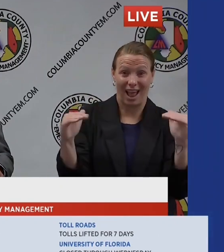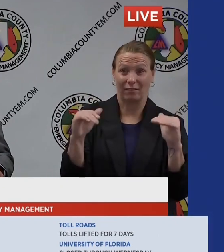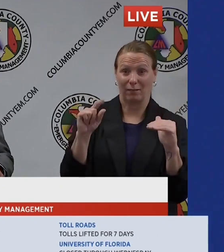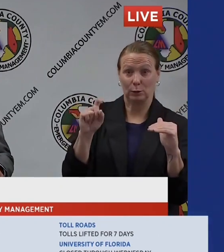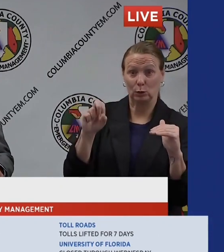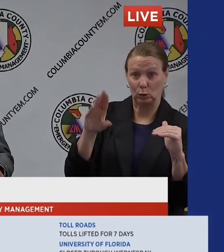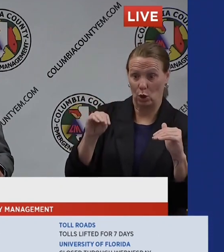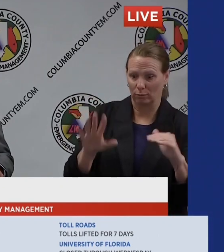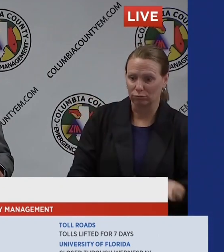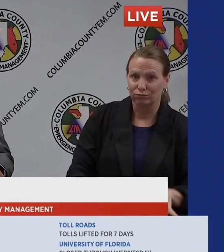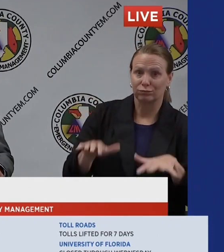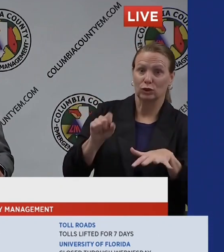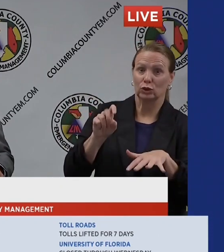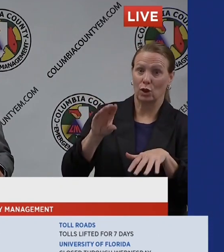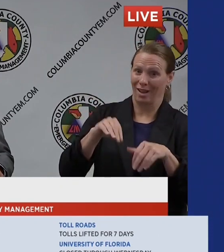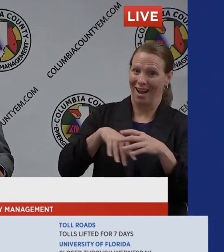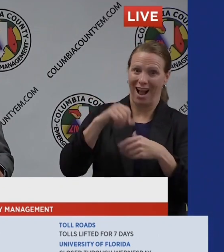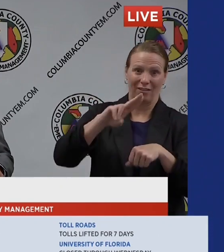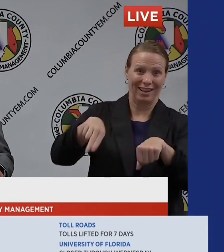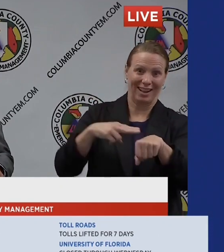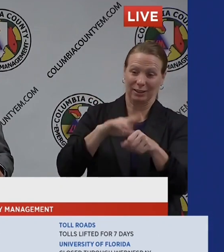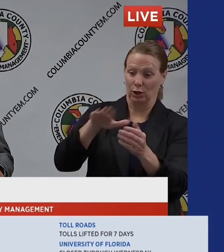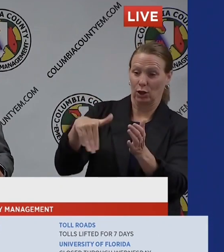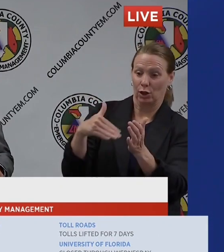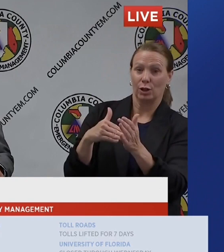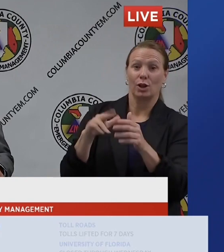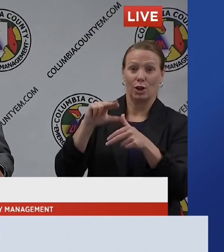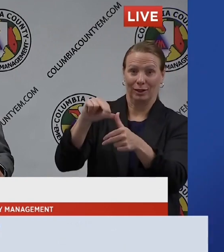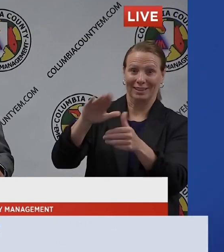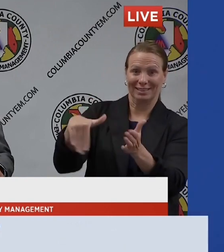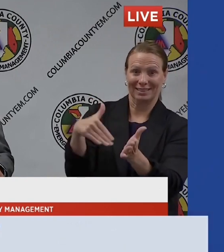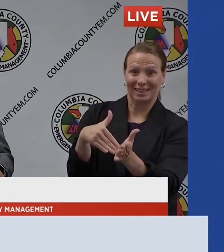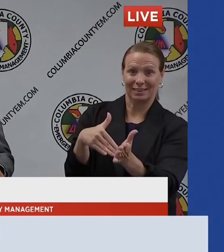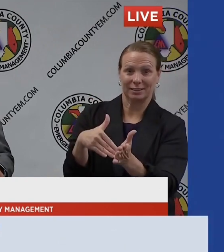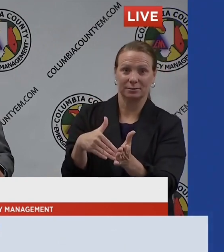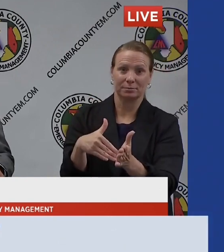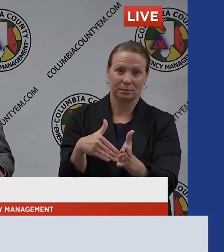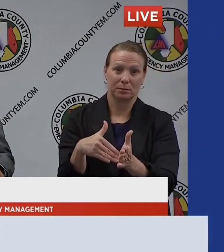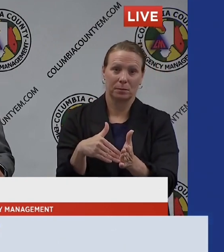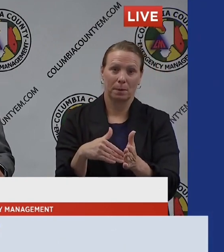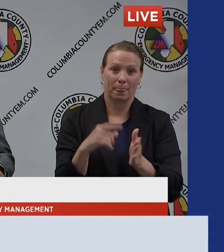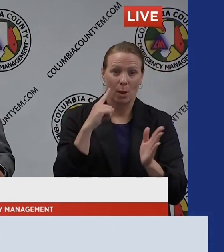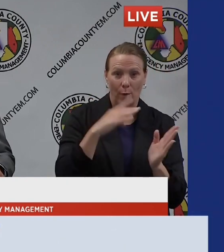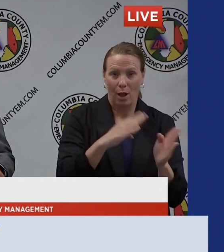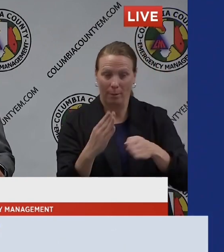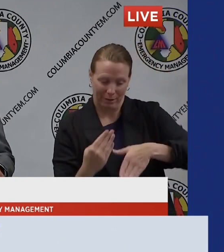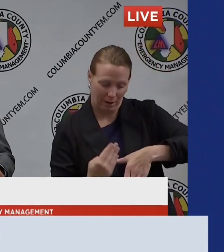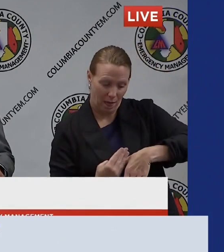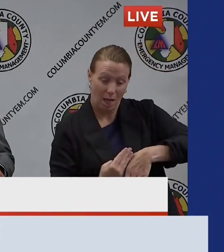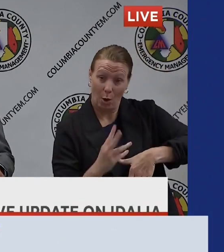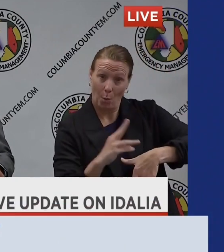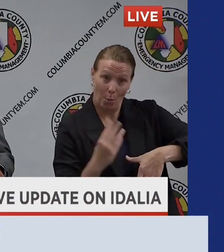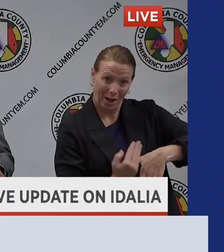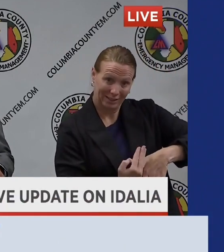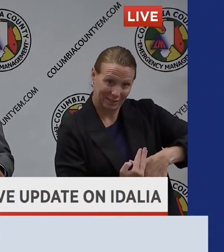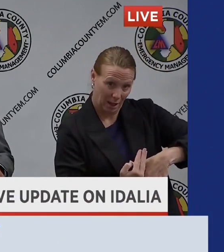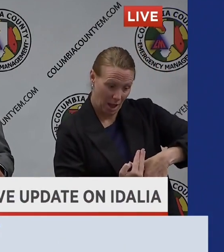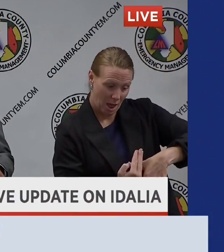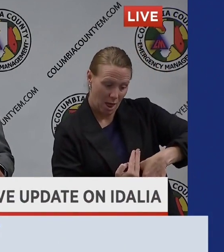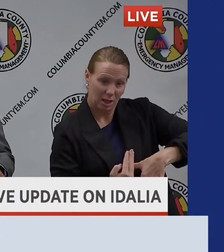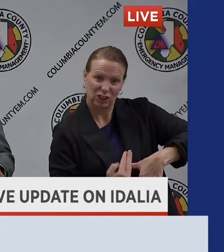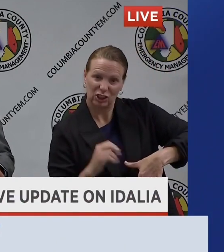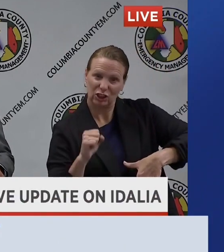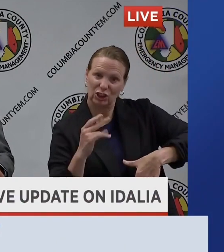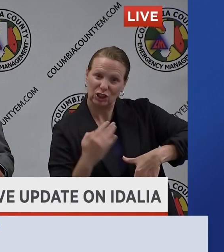National Hurricane Center here very shortly, potentially a track back to the west a little bit more towards Jefferson County and potentially even over into